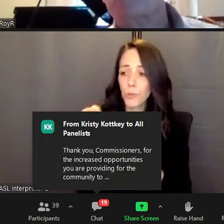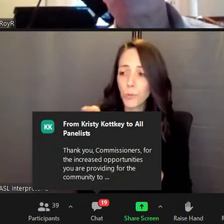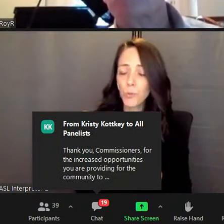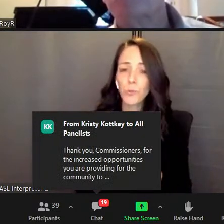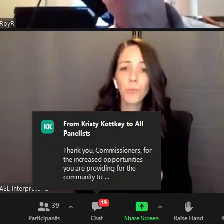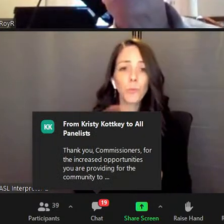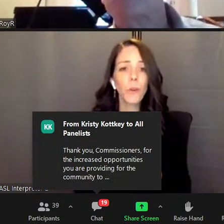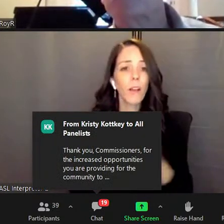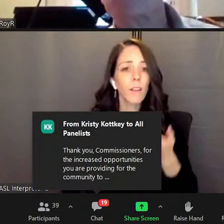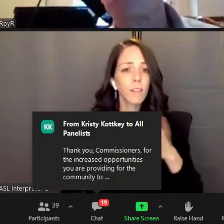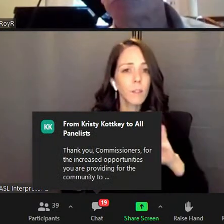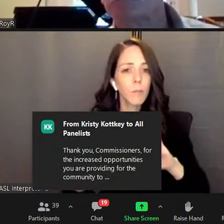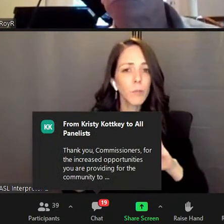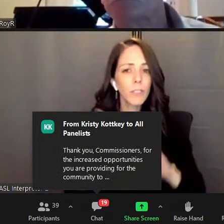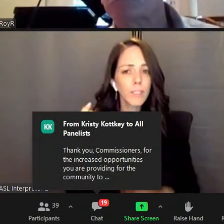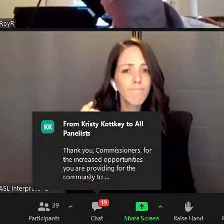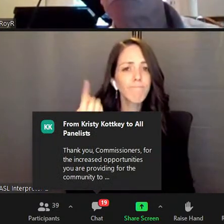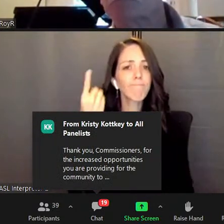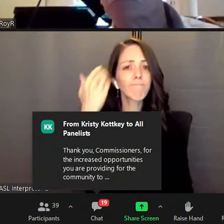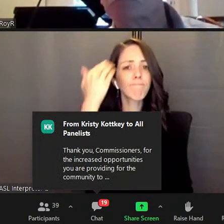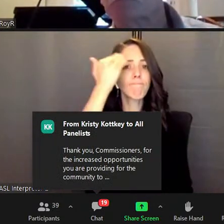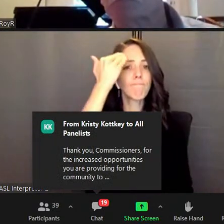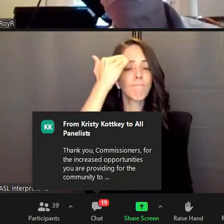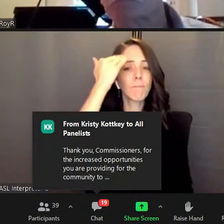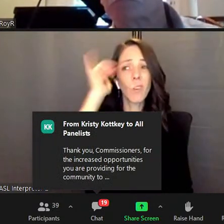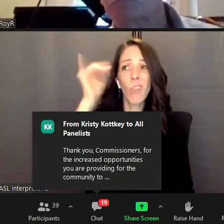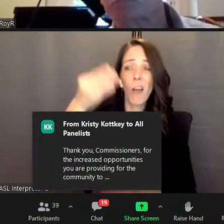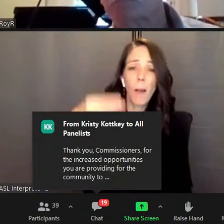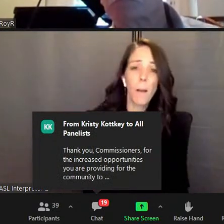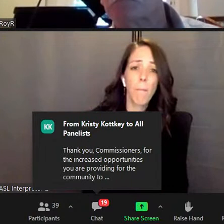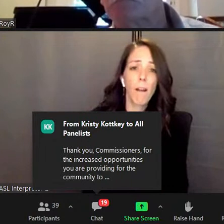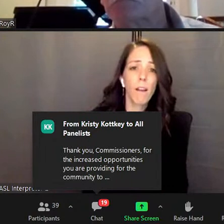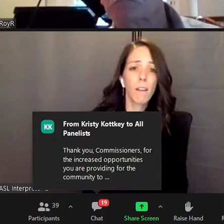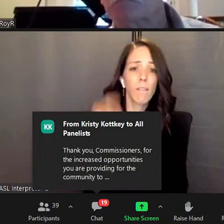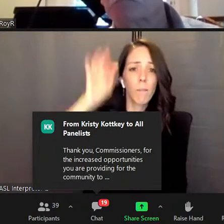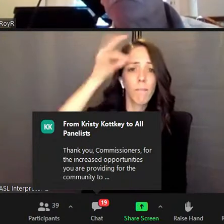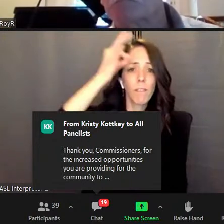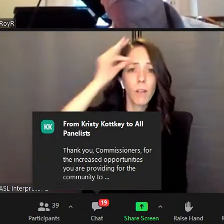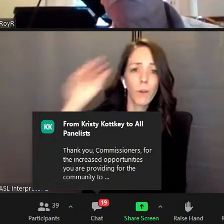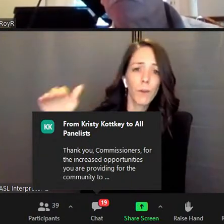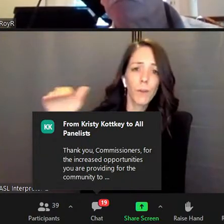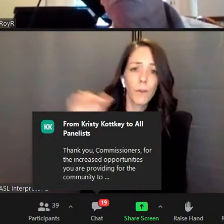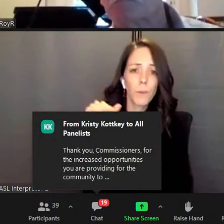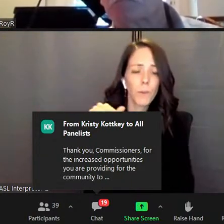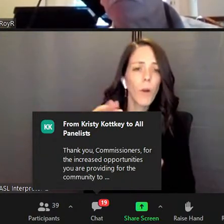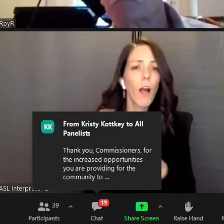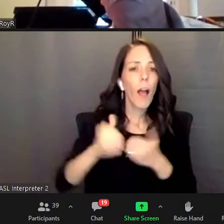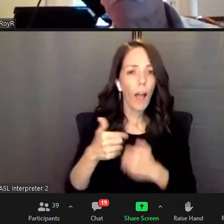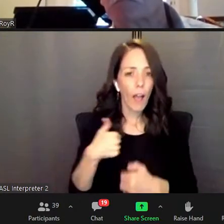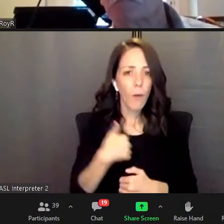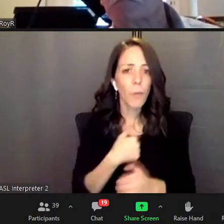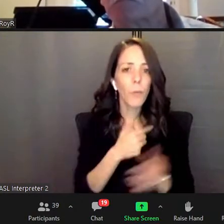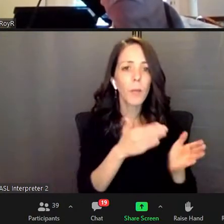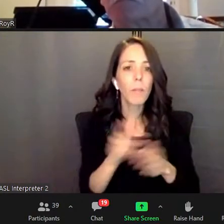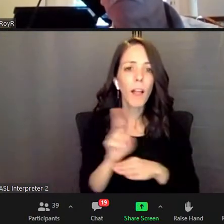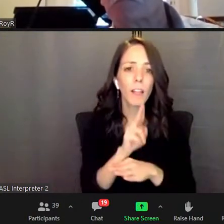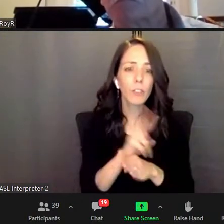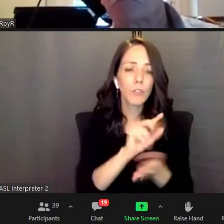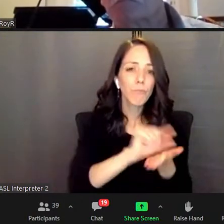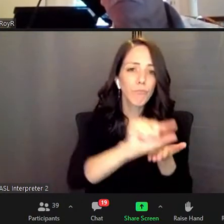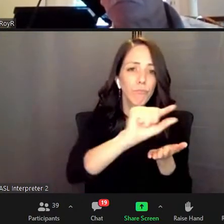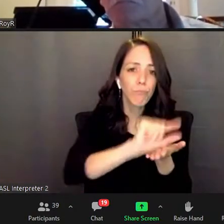know how we're putting these federal dollars into action as swiftly as possible here